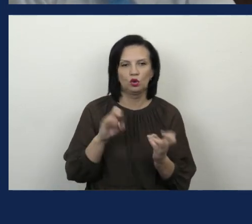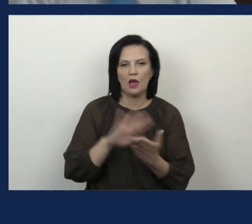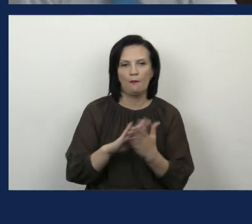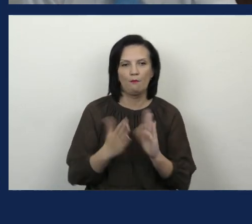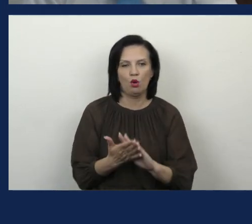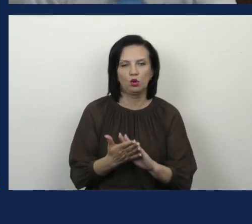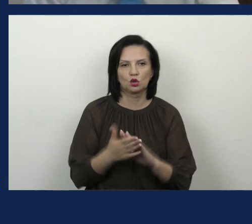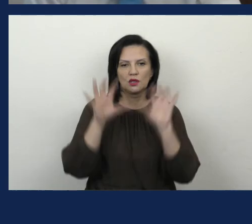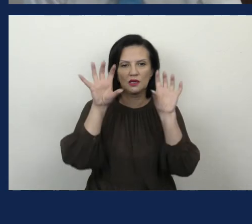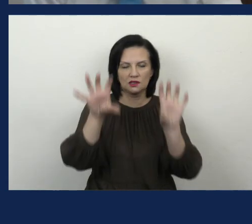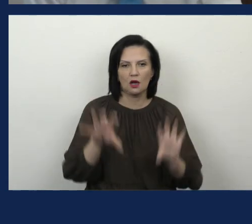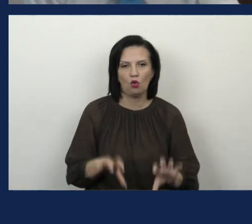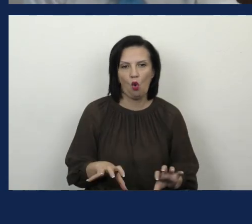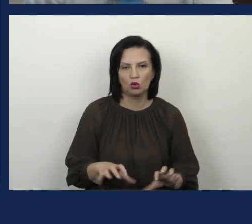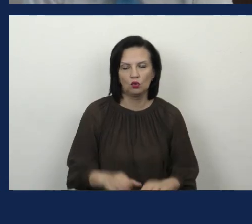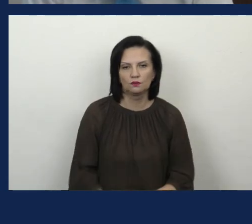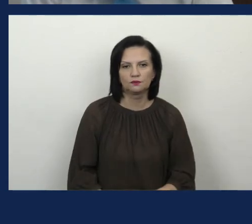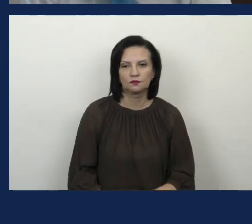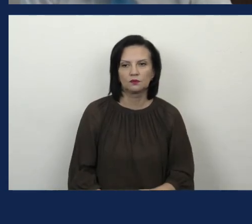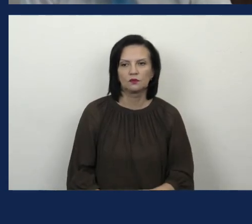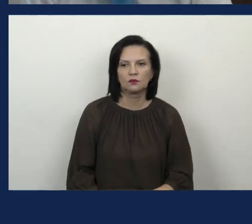not based on the law.